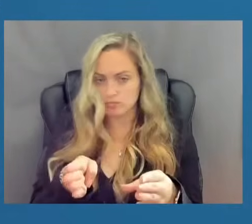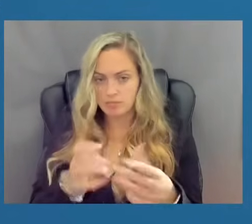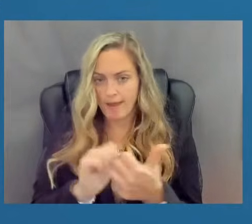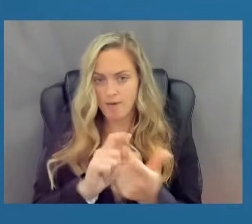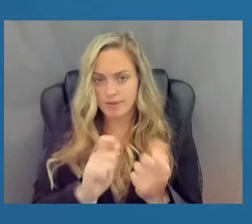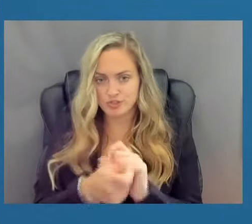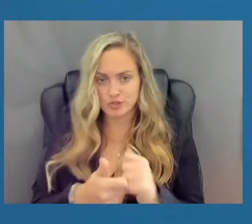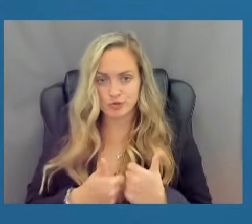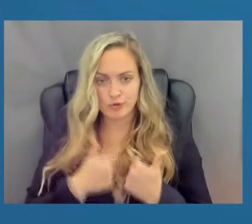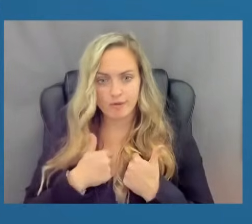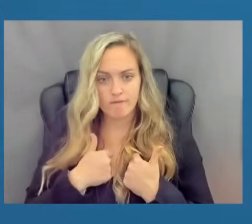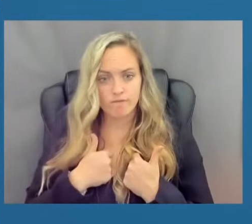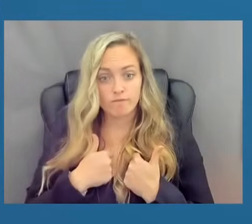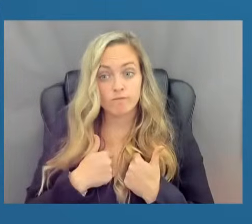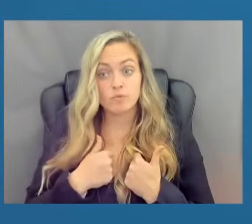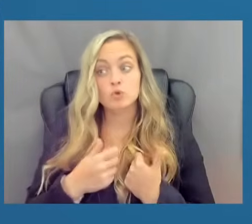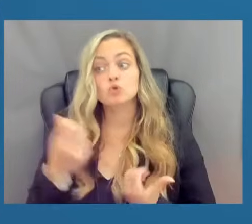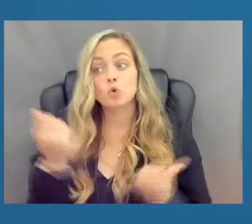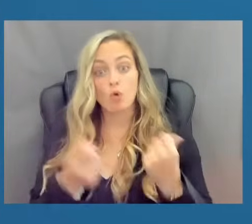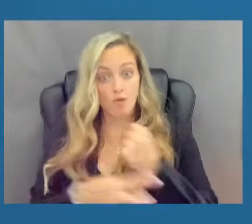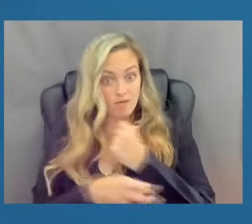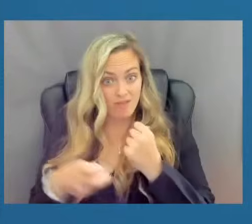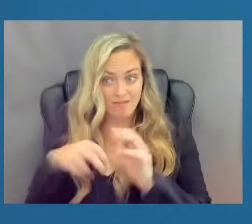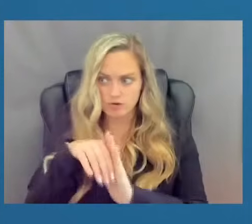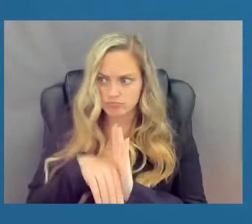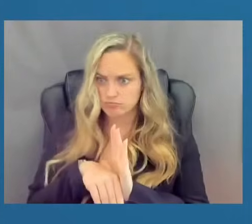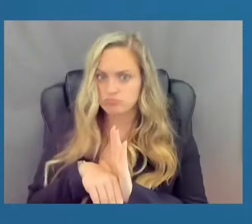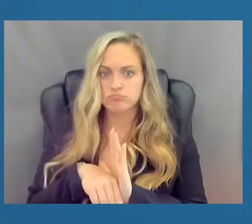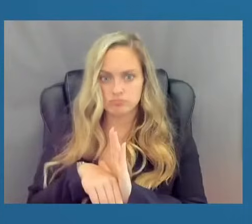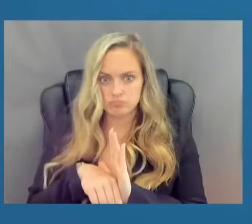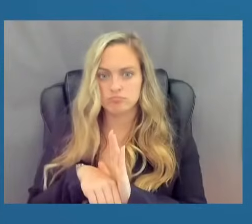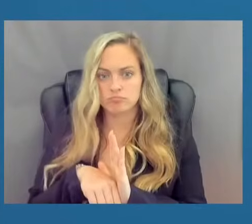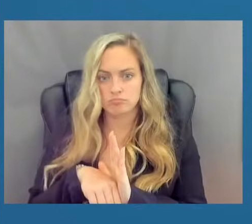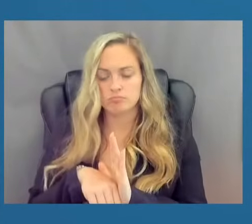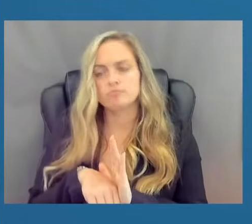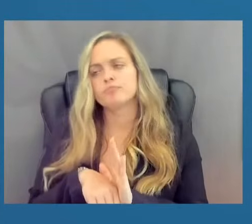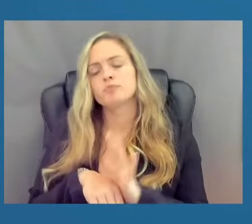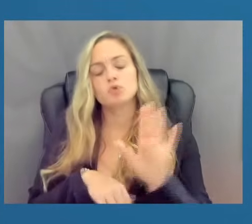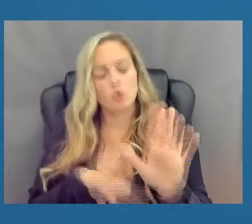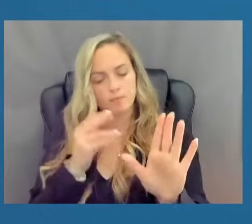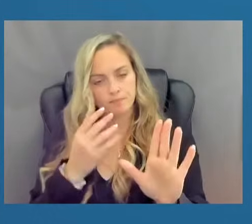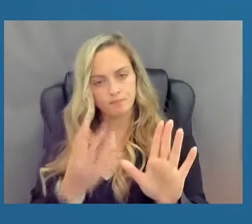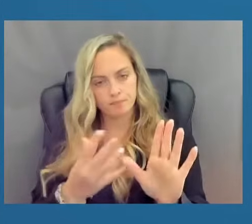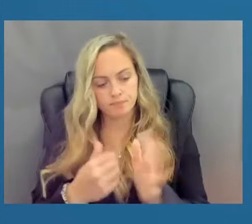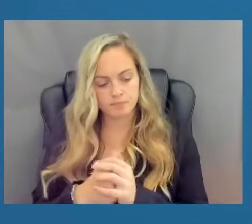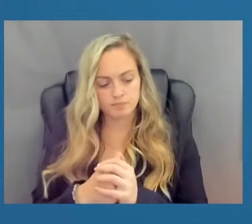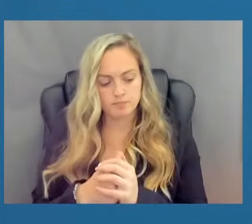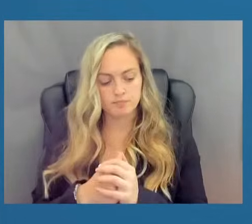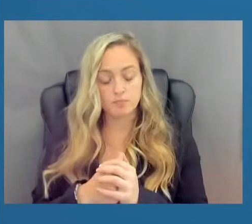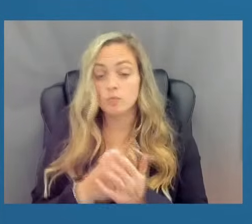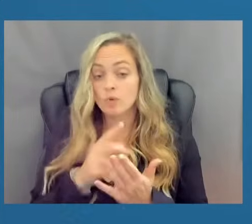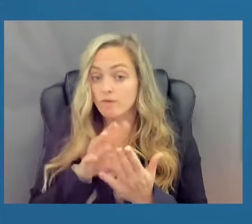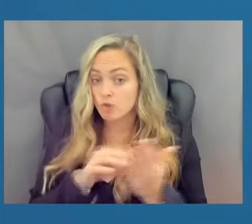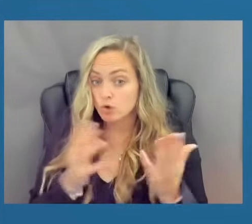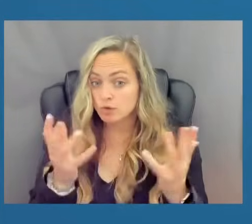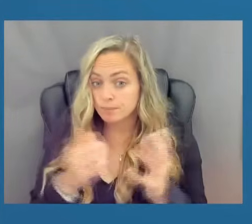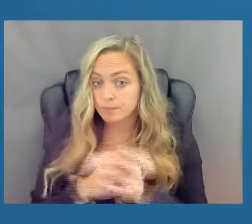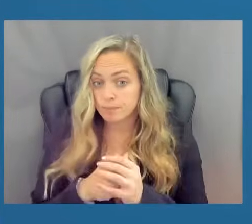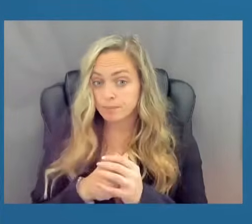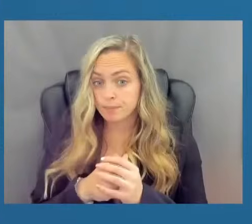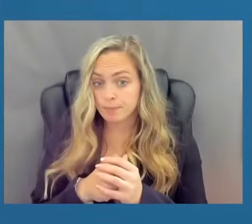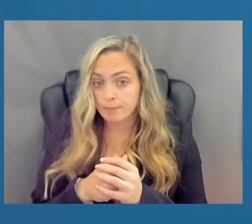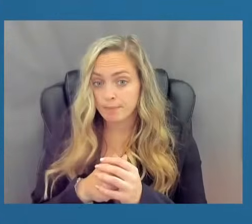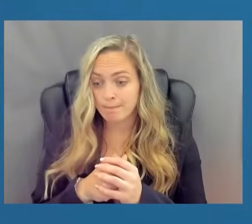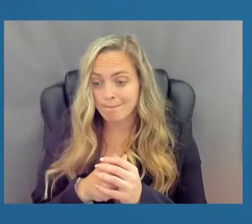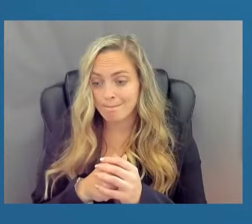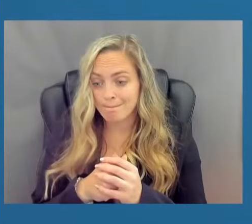as I mentioned, car thefts are down dramatically. So I just want to say this. What I have learned is